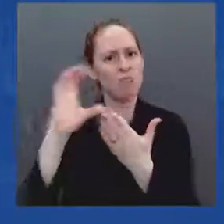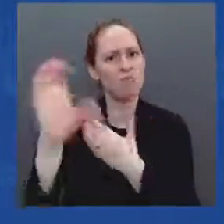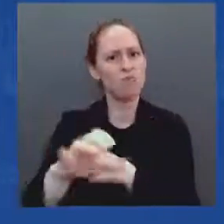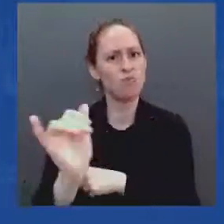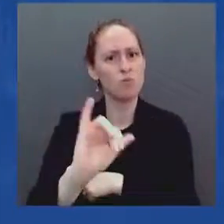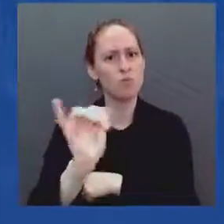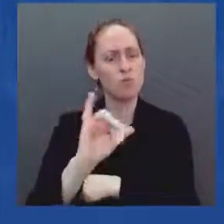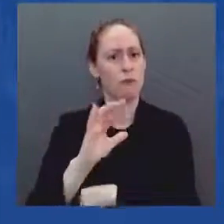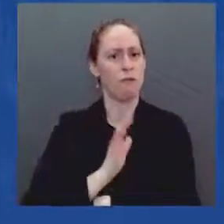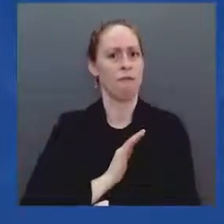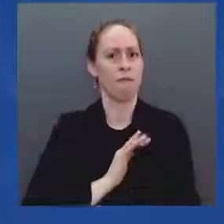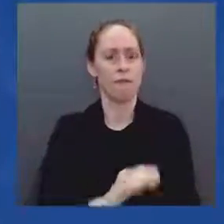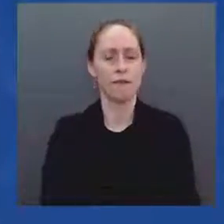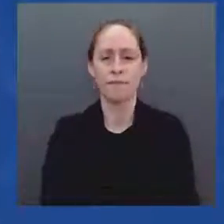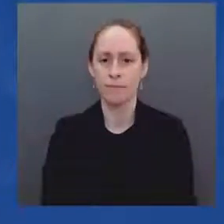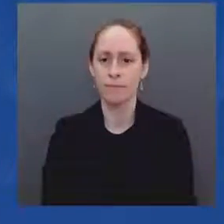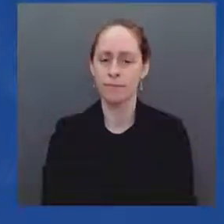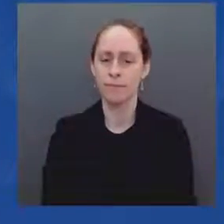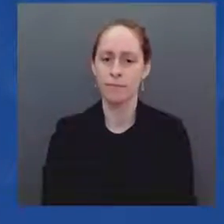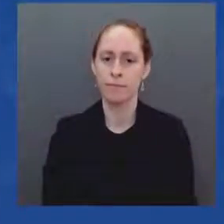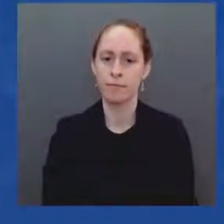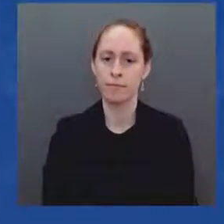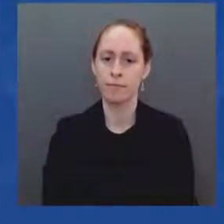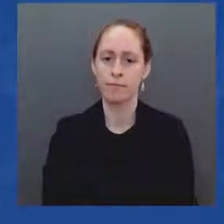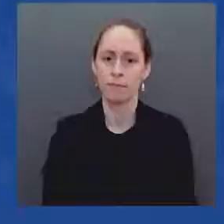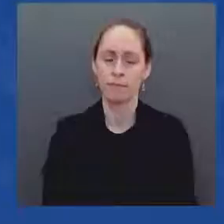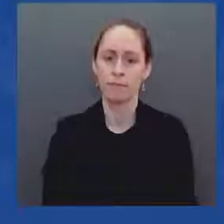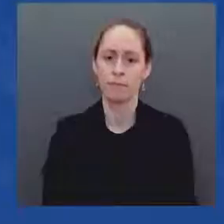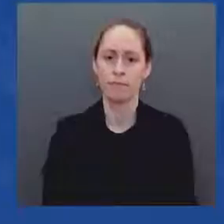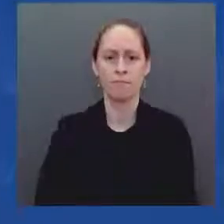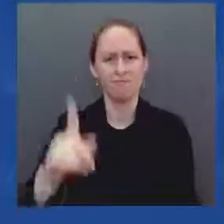teachers, more tutors, bus drivers, school nurses,